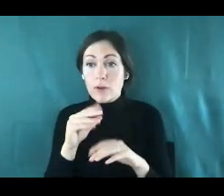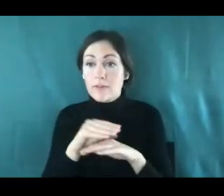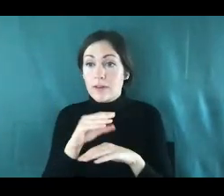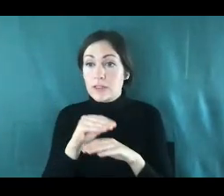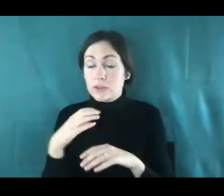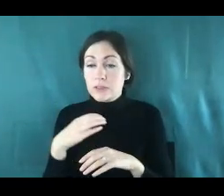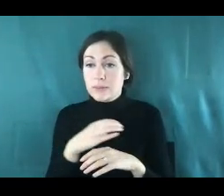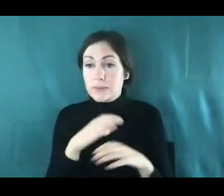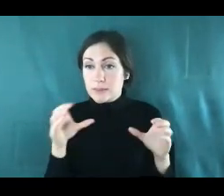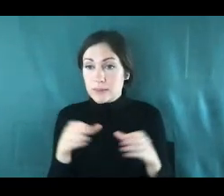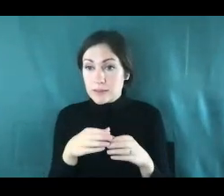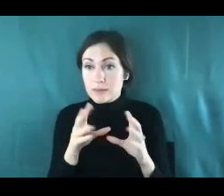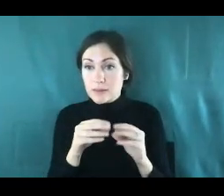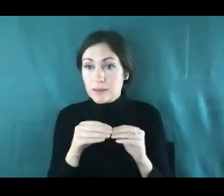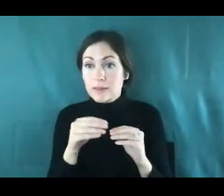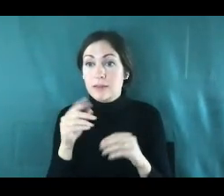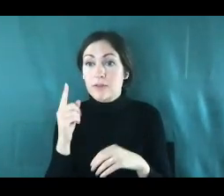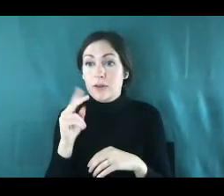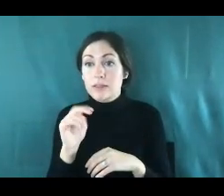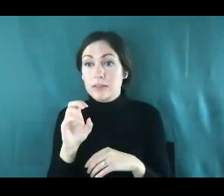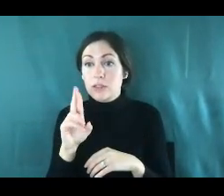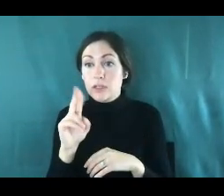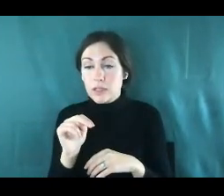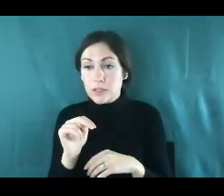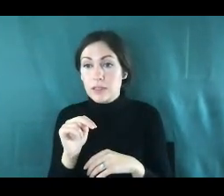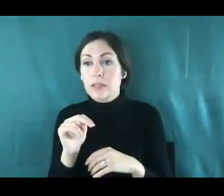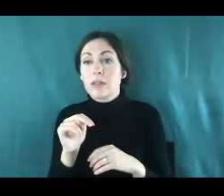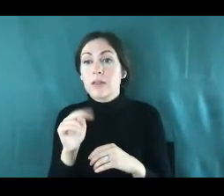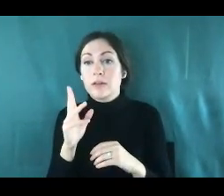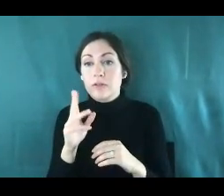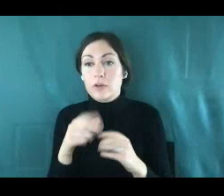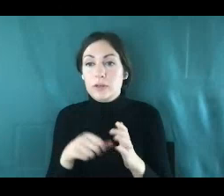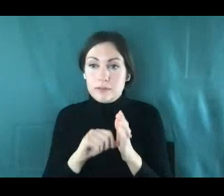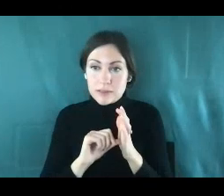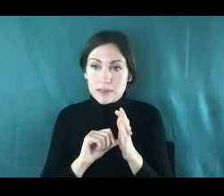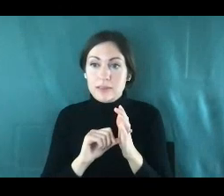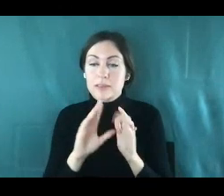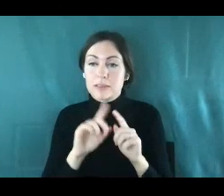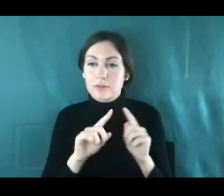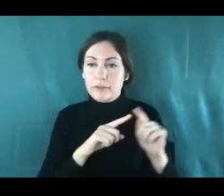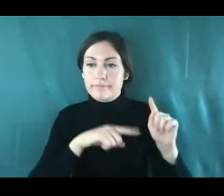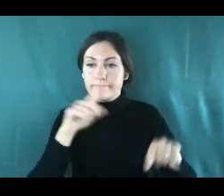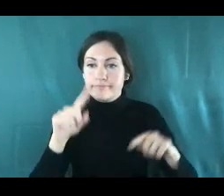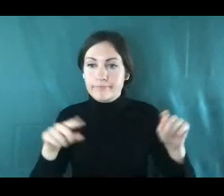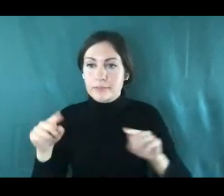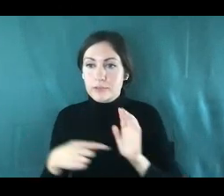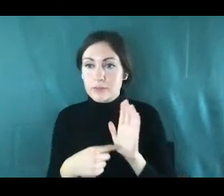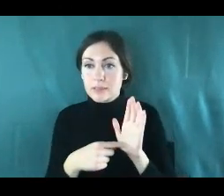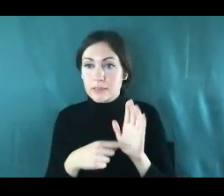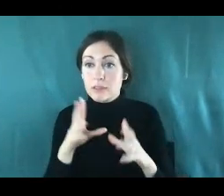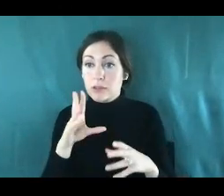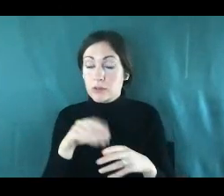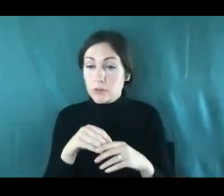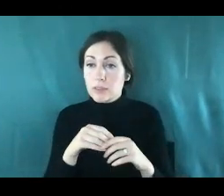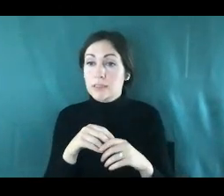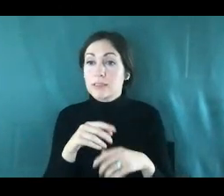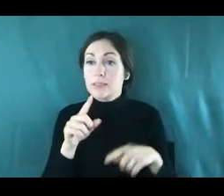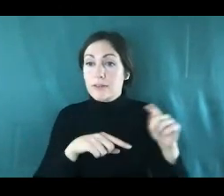before, ACRN, with an emphasis on diverse representation. Supported coordination with diversity and inclusion